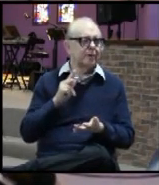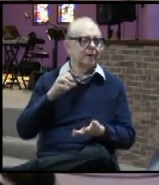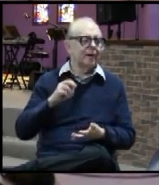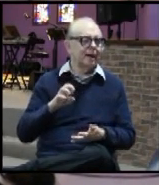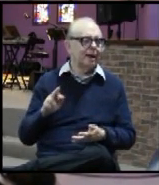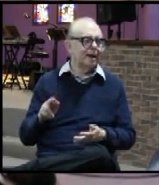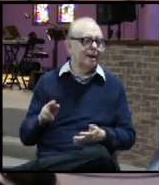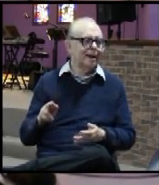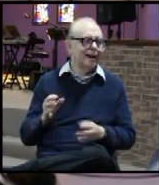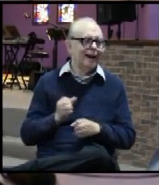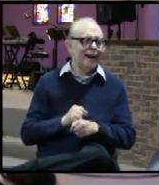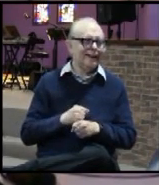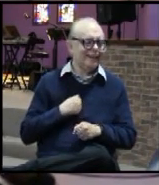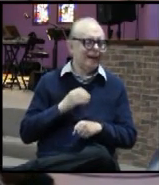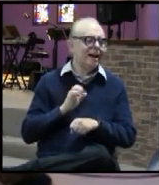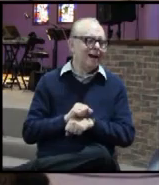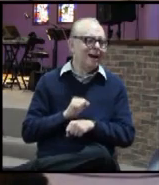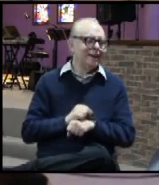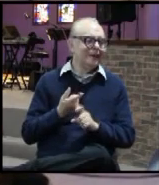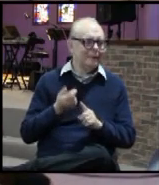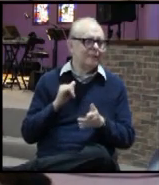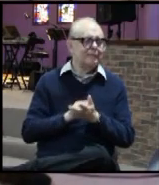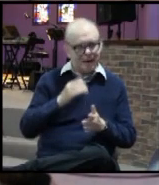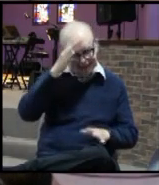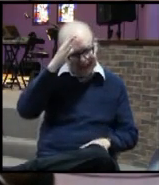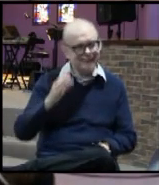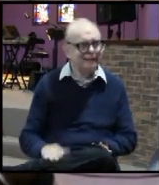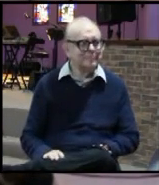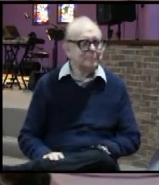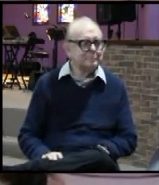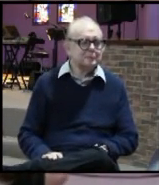That's what I get from Coke and Reese's Cups.